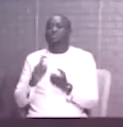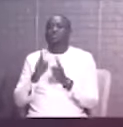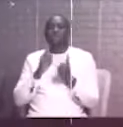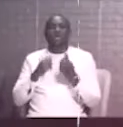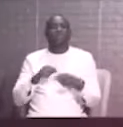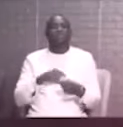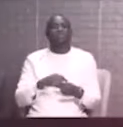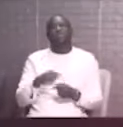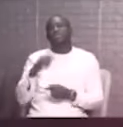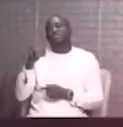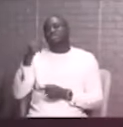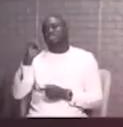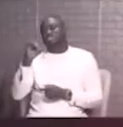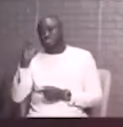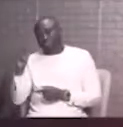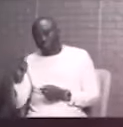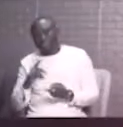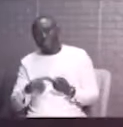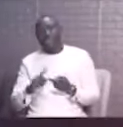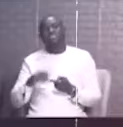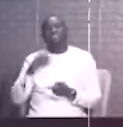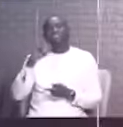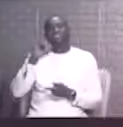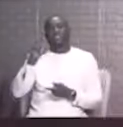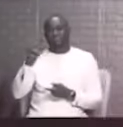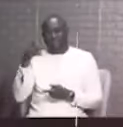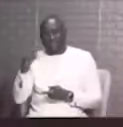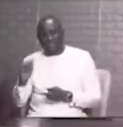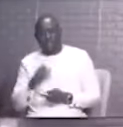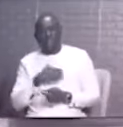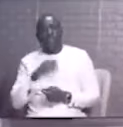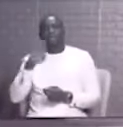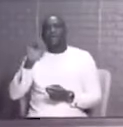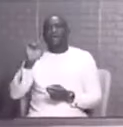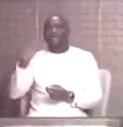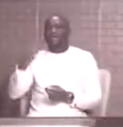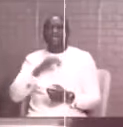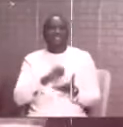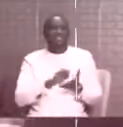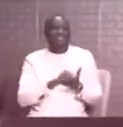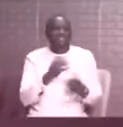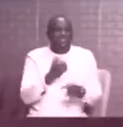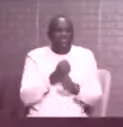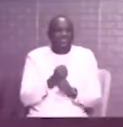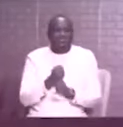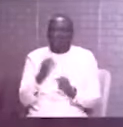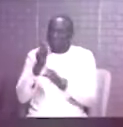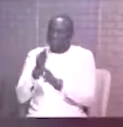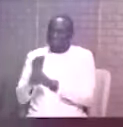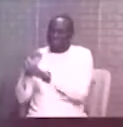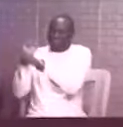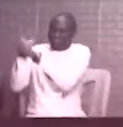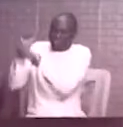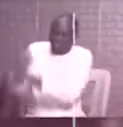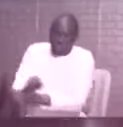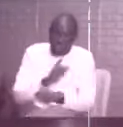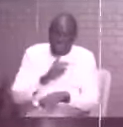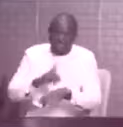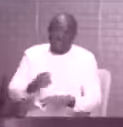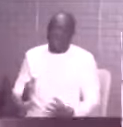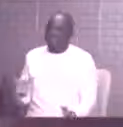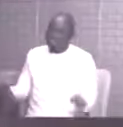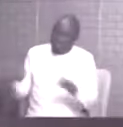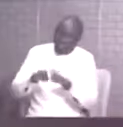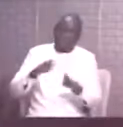and Jephthah and Barak. It says, men who through faith subdued kingdoms, who are getting there, shut the mouth of